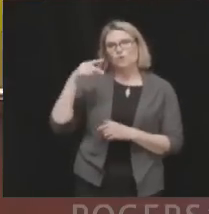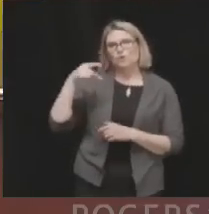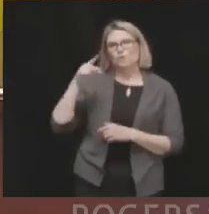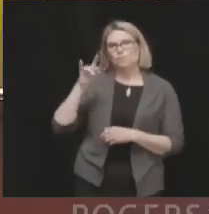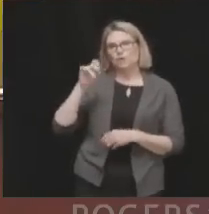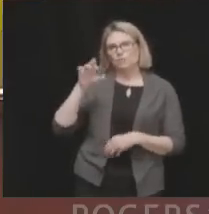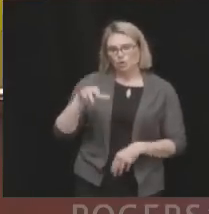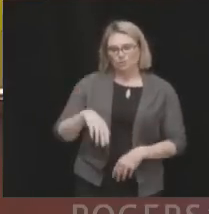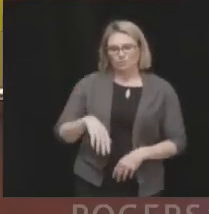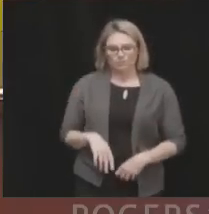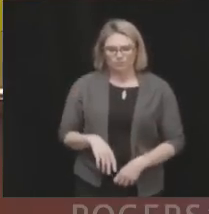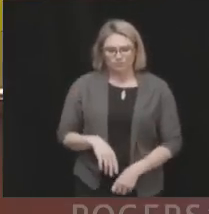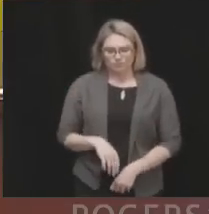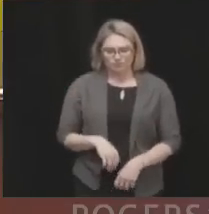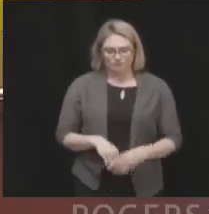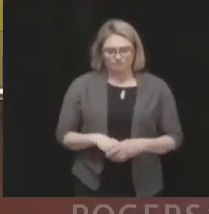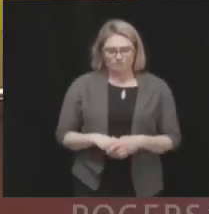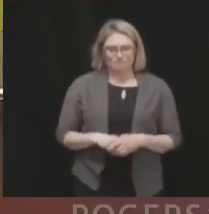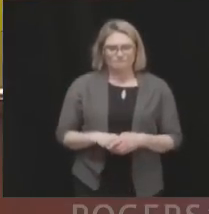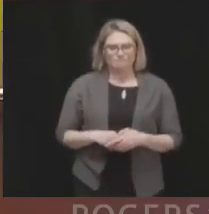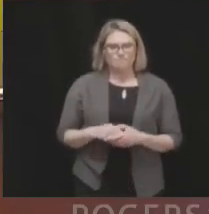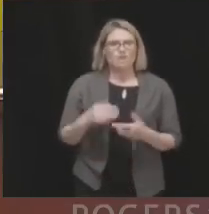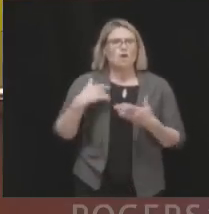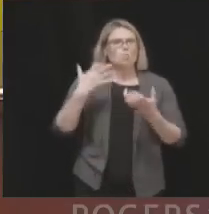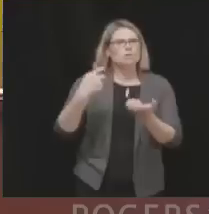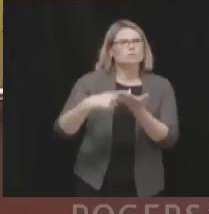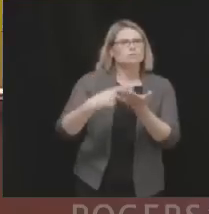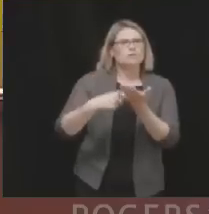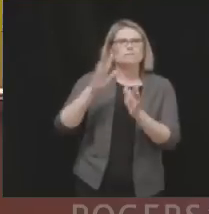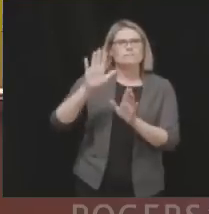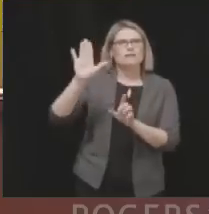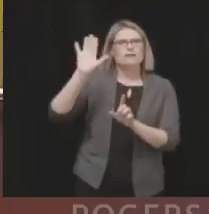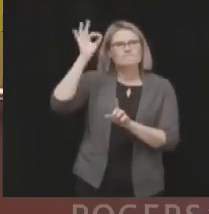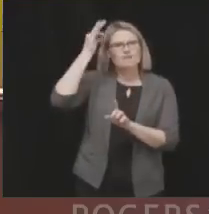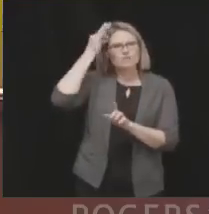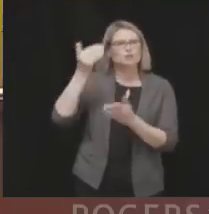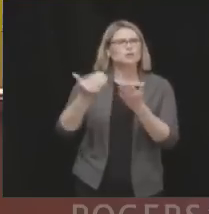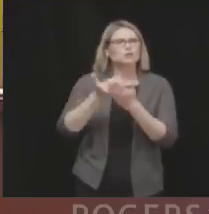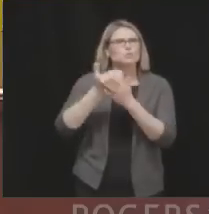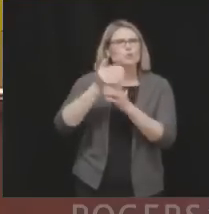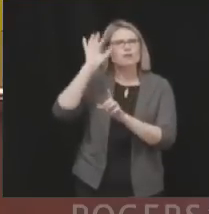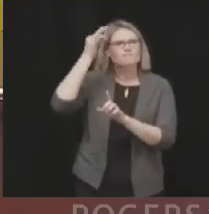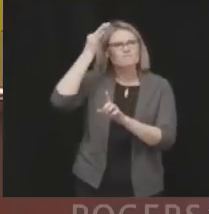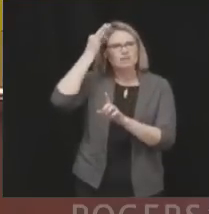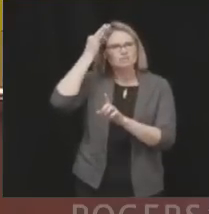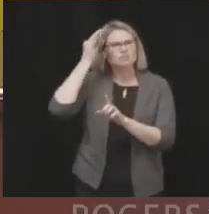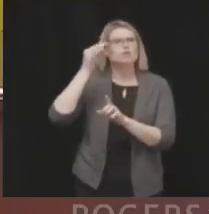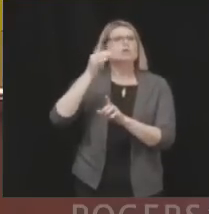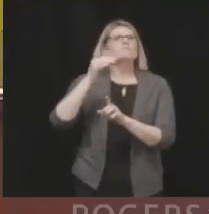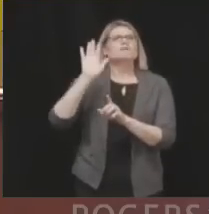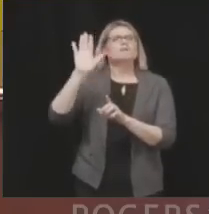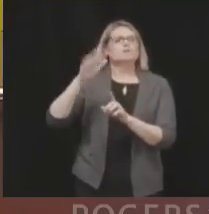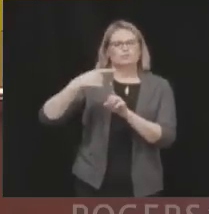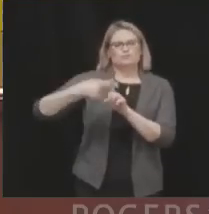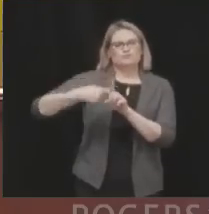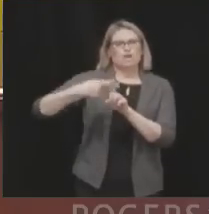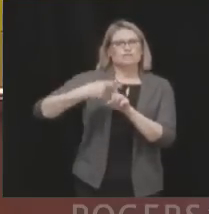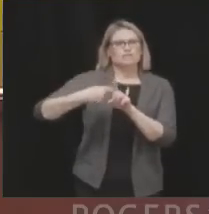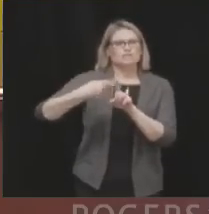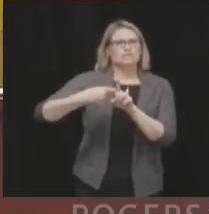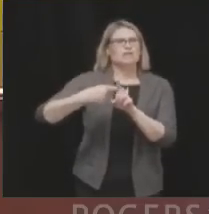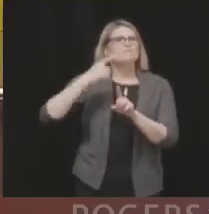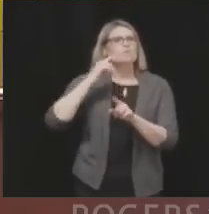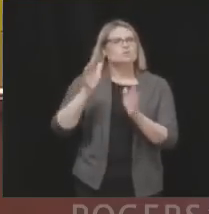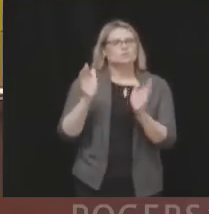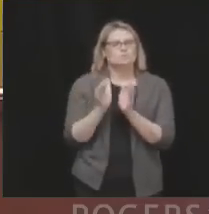will pick up part of the price tag. I just wanted to know what changed. Premier, you appeared yesterday concerned the plan may overlap with others that